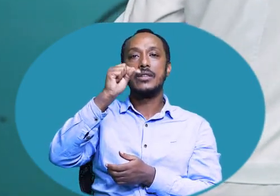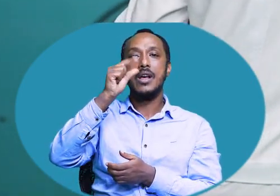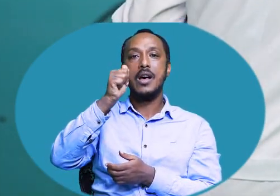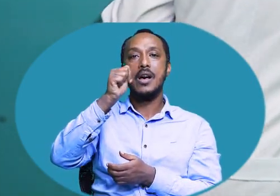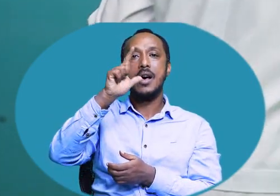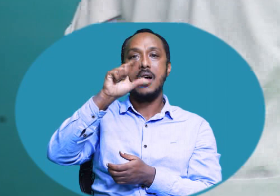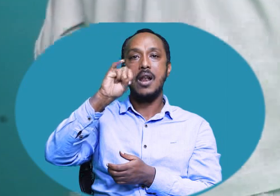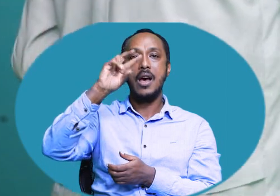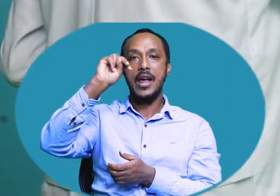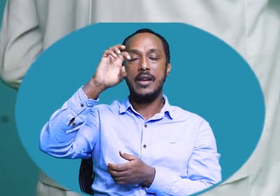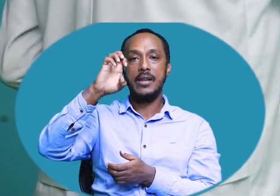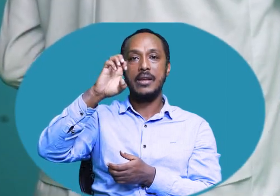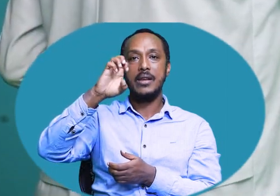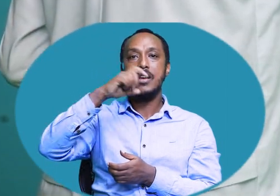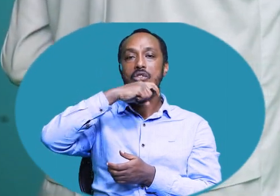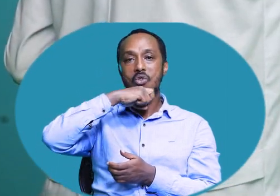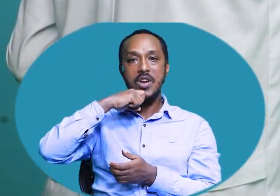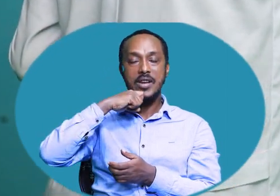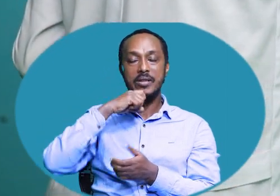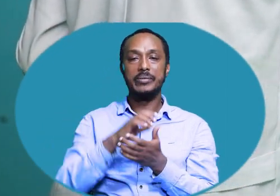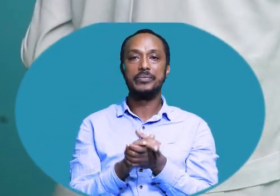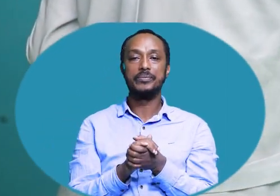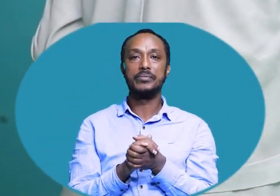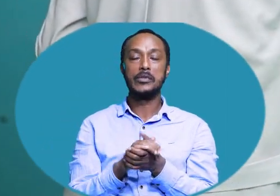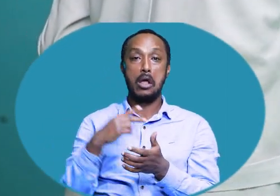at room temperature.